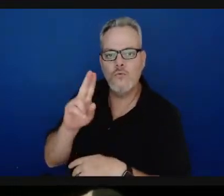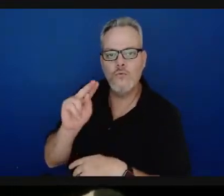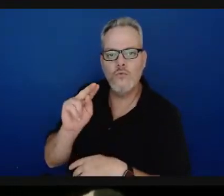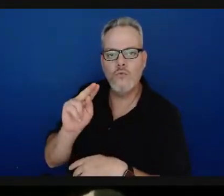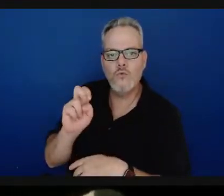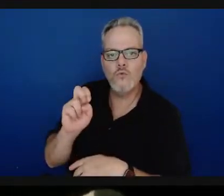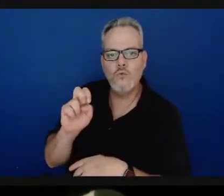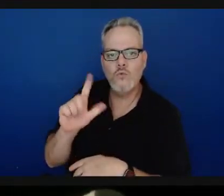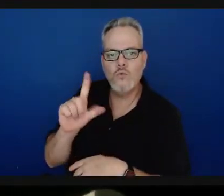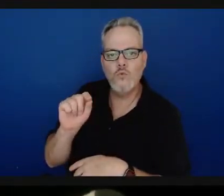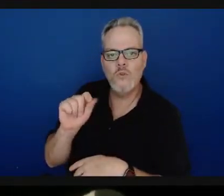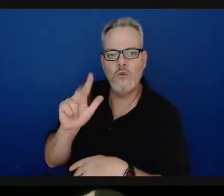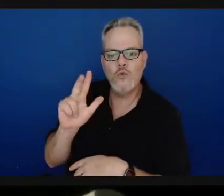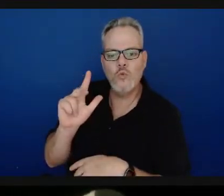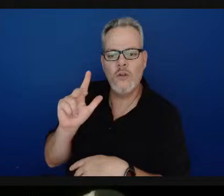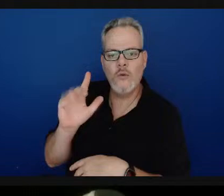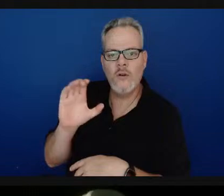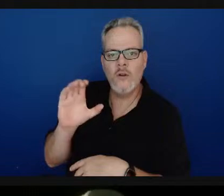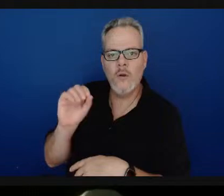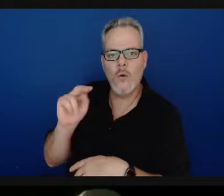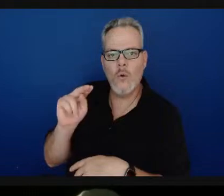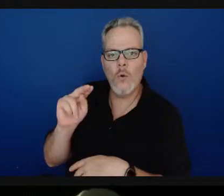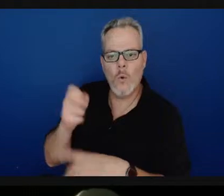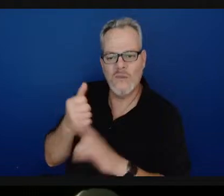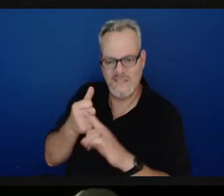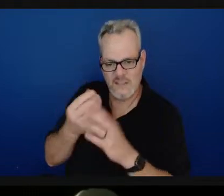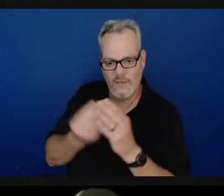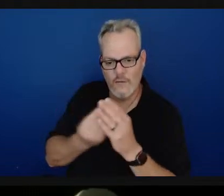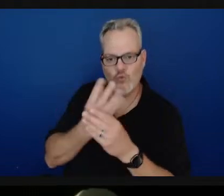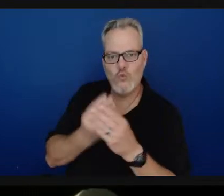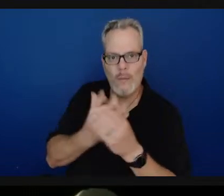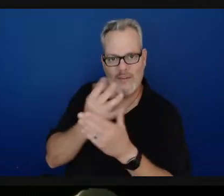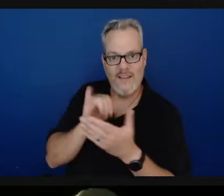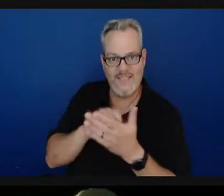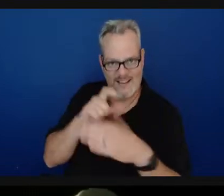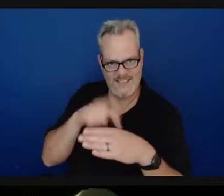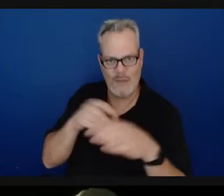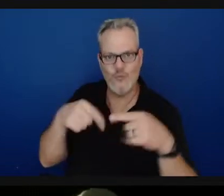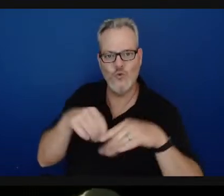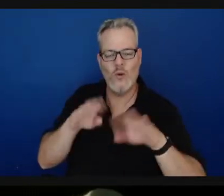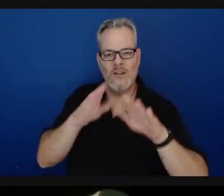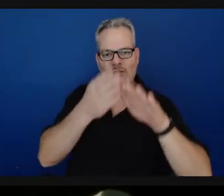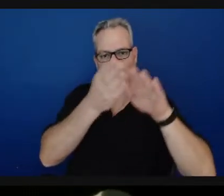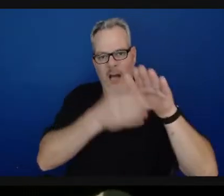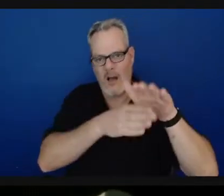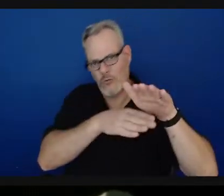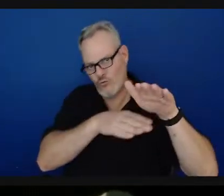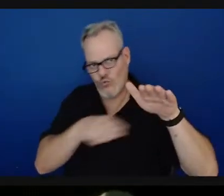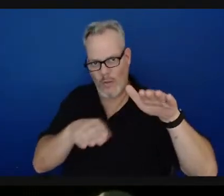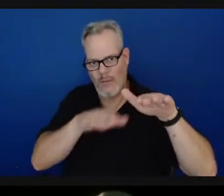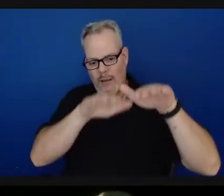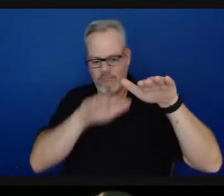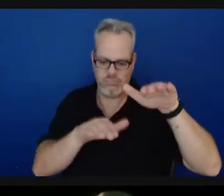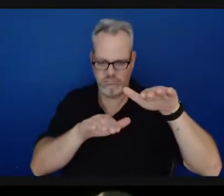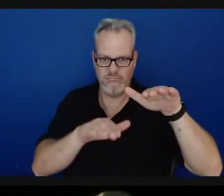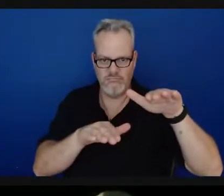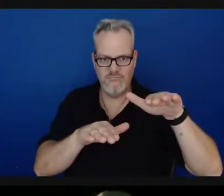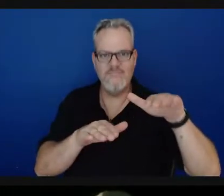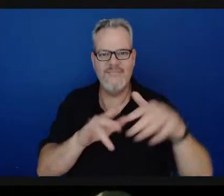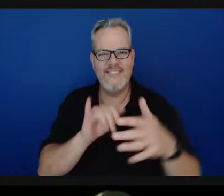2023 cone, which erupted way over here. And at the time it was on a downdrop block and flowing into the main crater. You see all of that's been buried too, and not